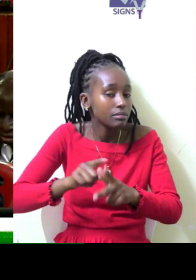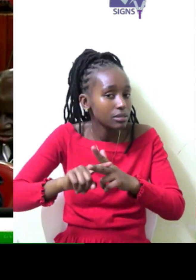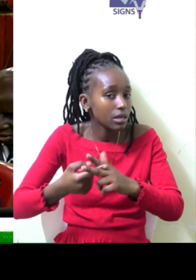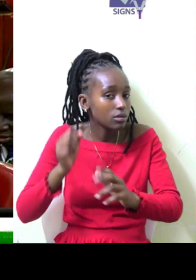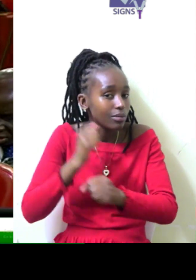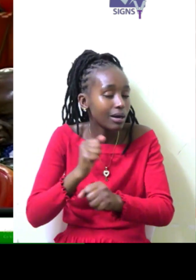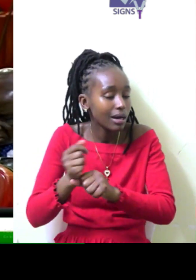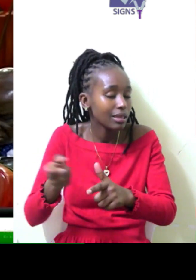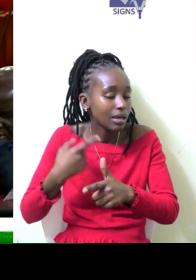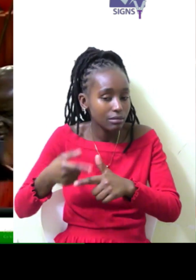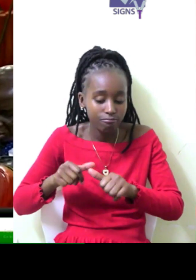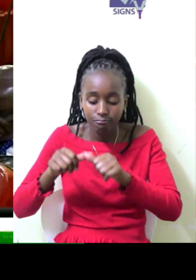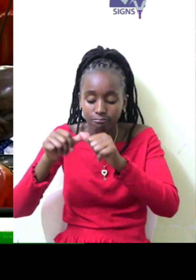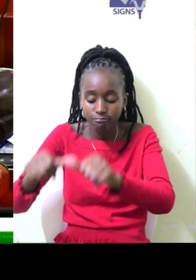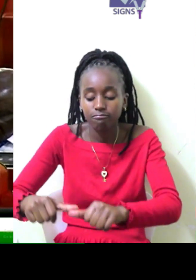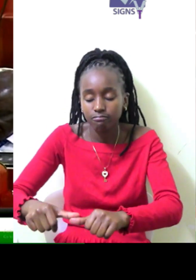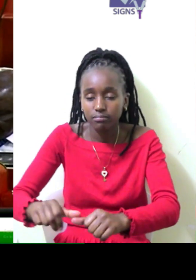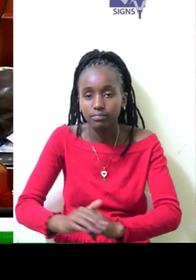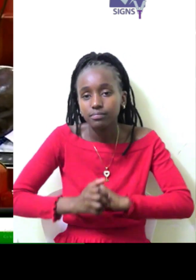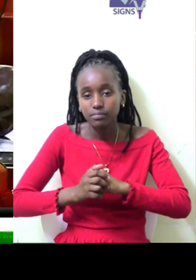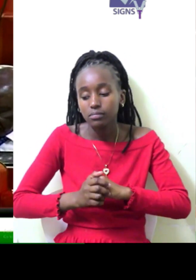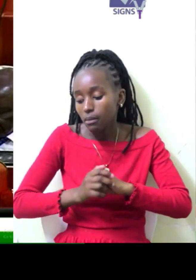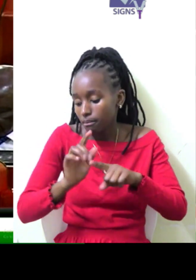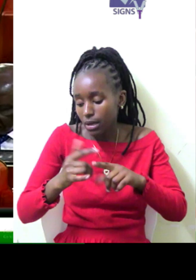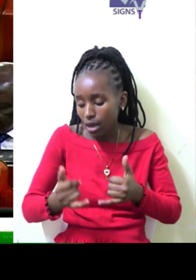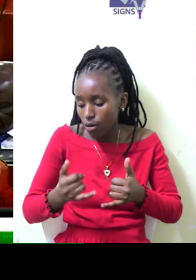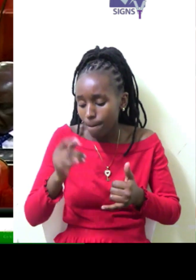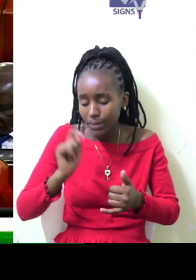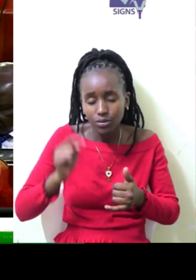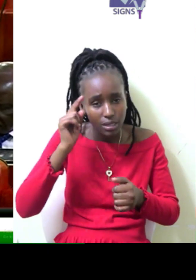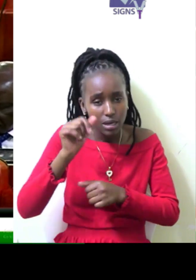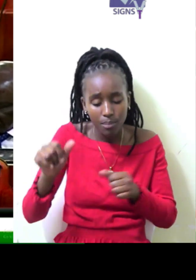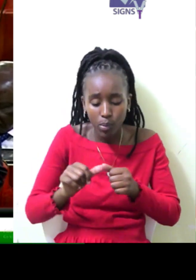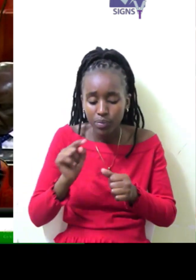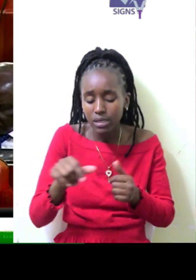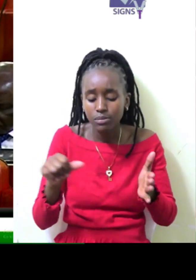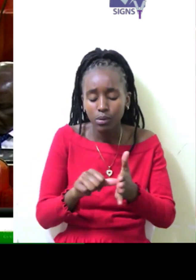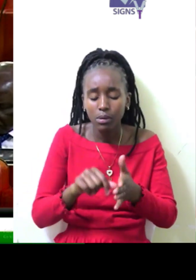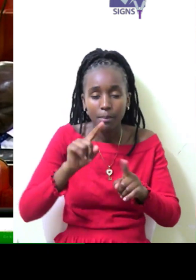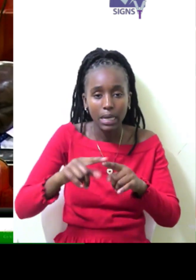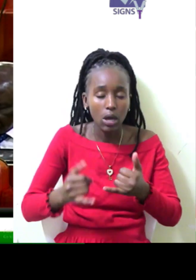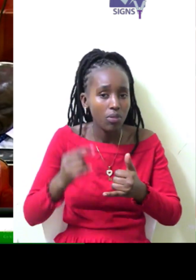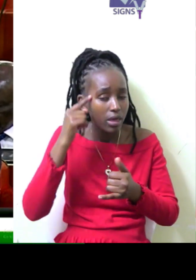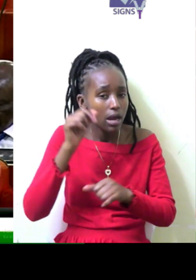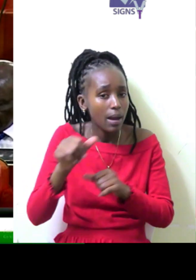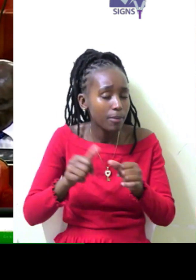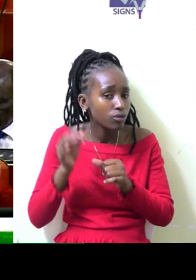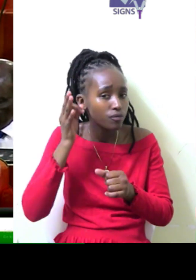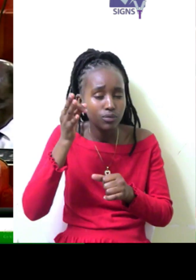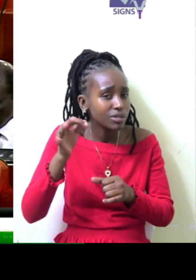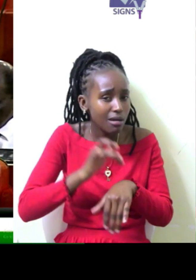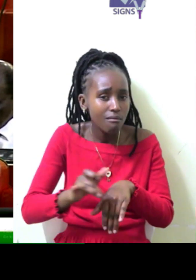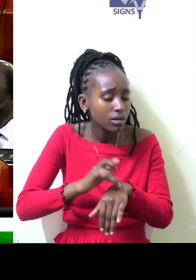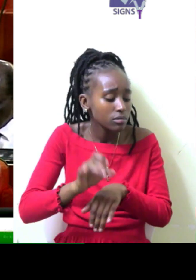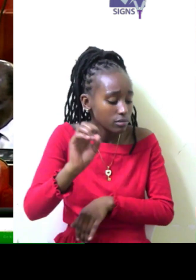we going to think of situations of those fixed term contracts without annual increment, or what measures are we talking about? Honorable